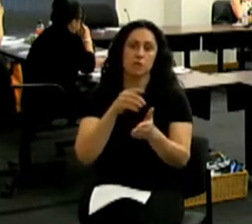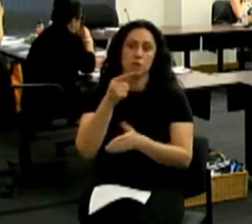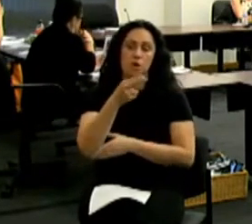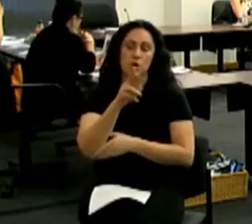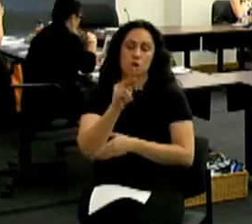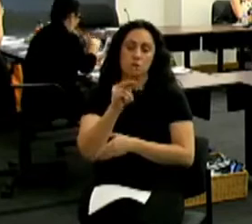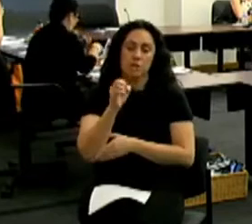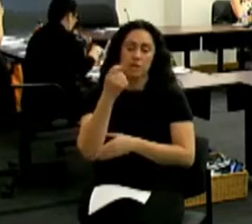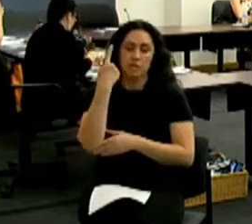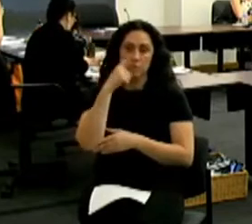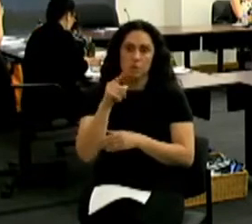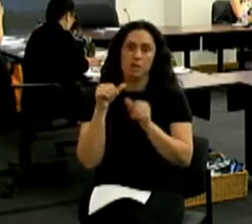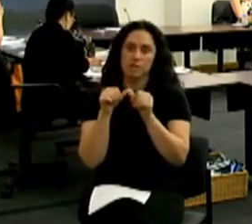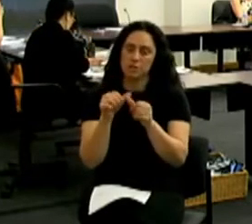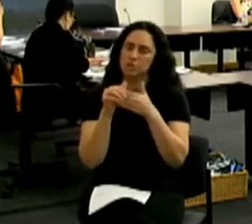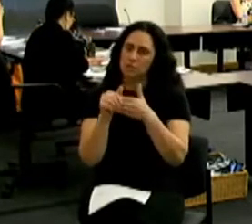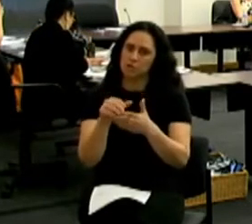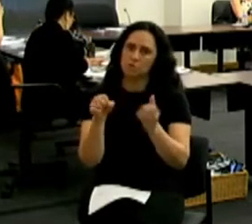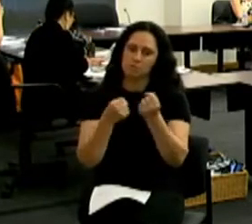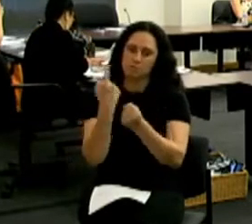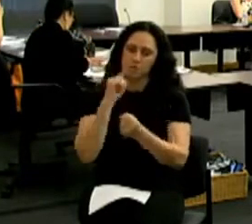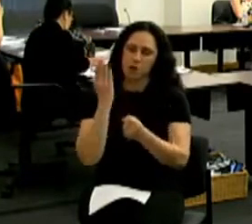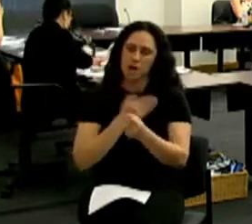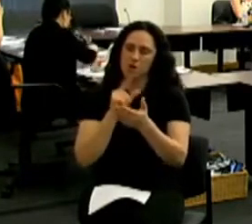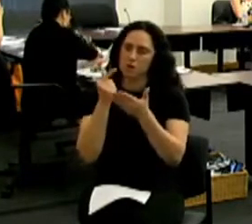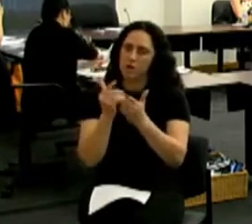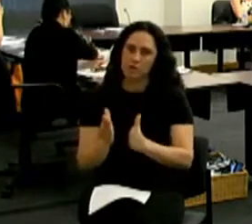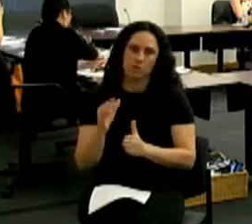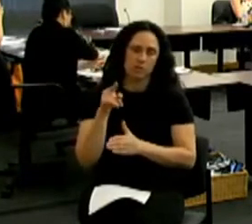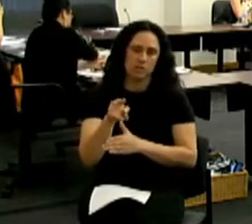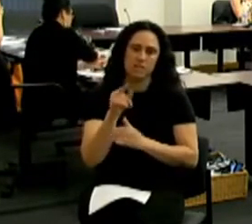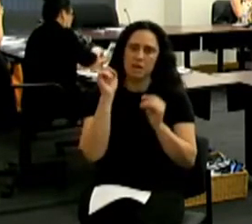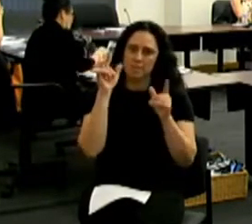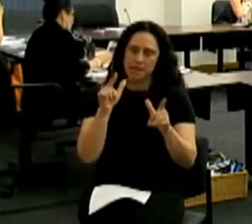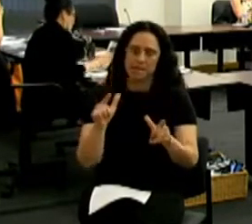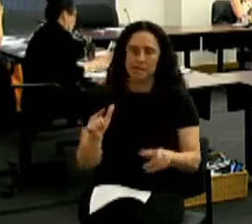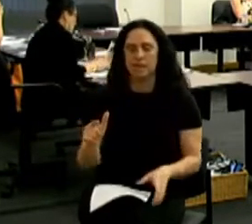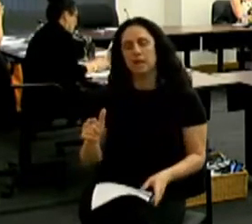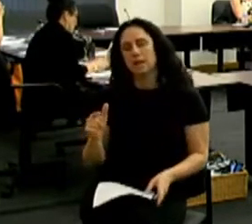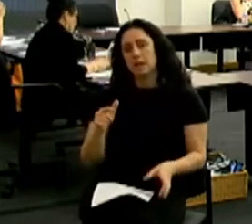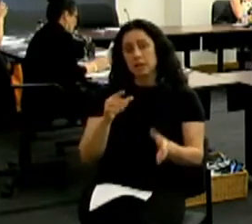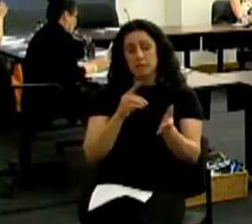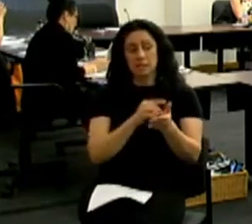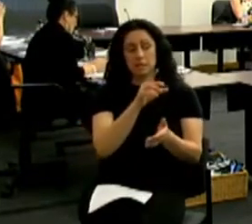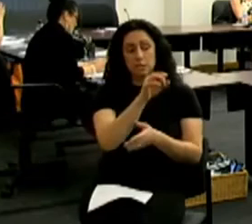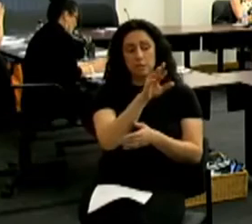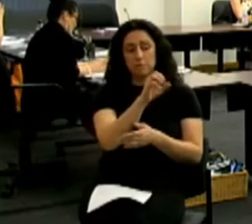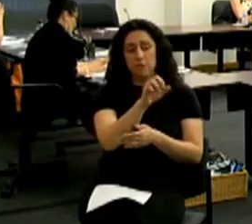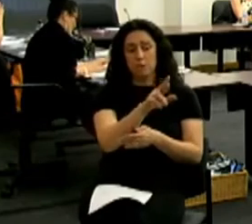continued leadership and support for our graduates. She's just amazing. Dr. Farmer and I